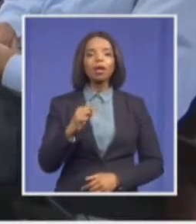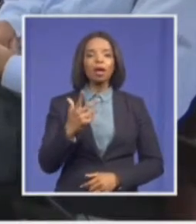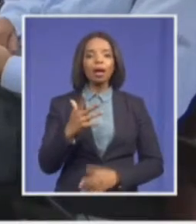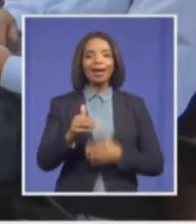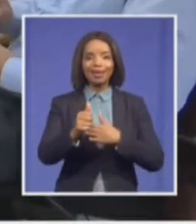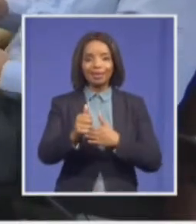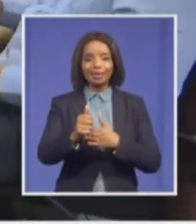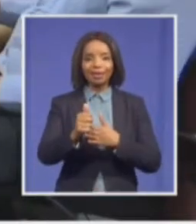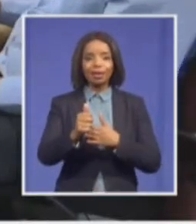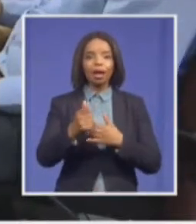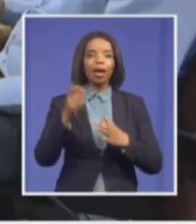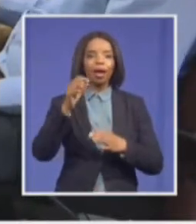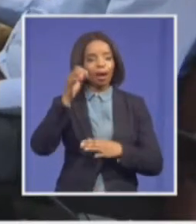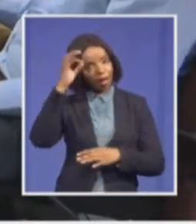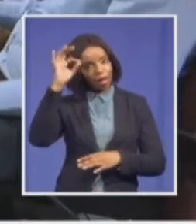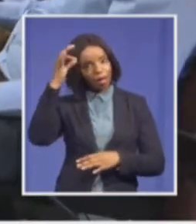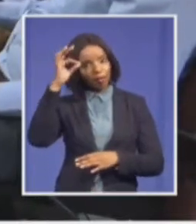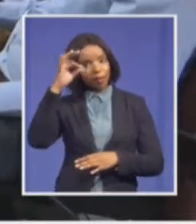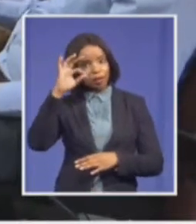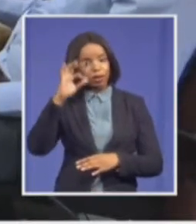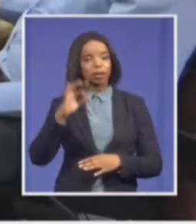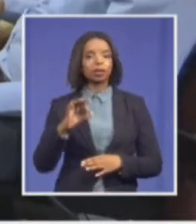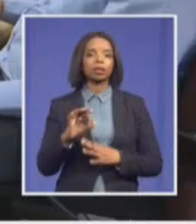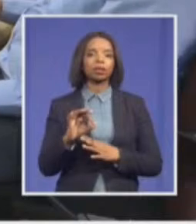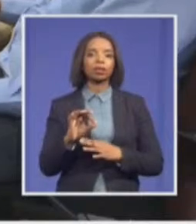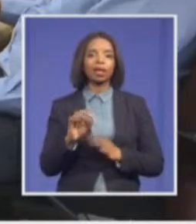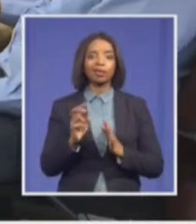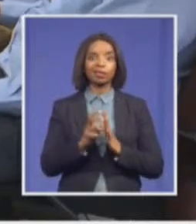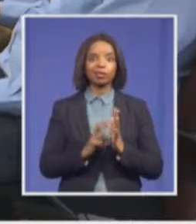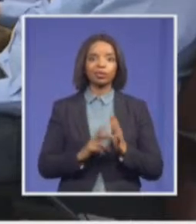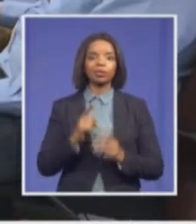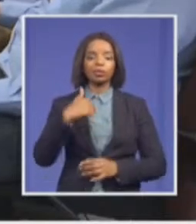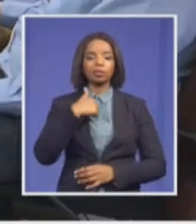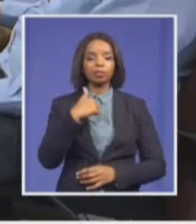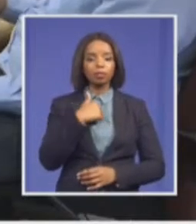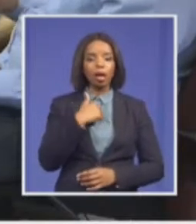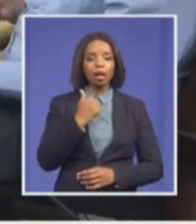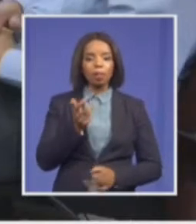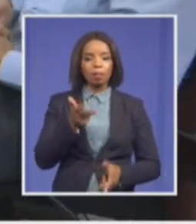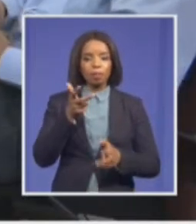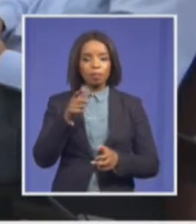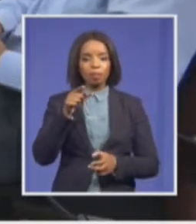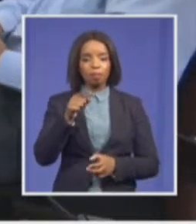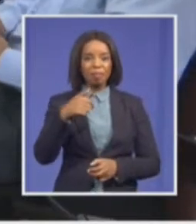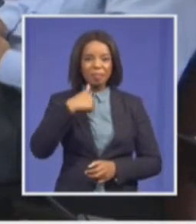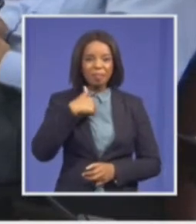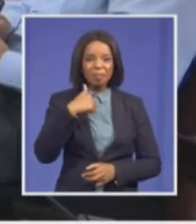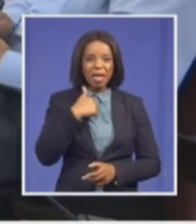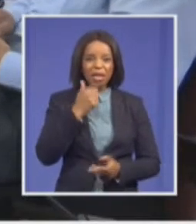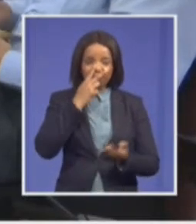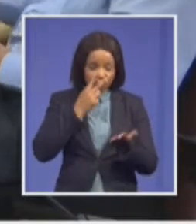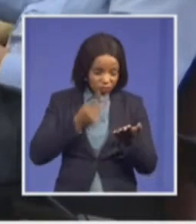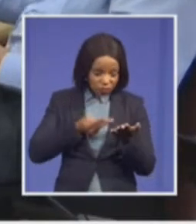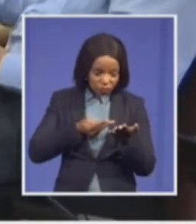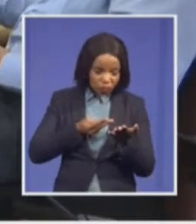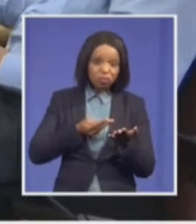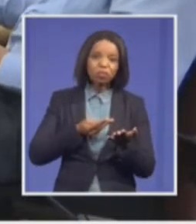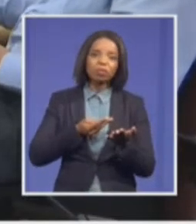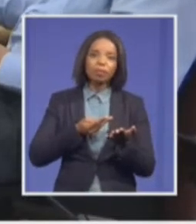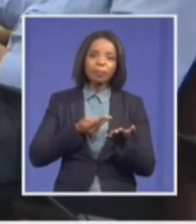And I have read through the employer's bundle, and it seems to me that you pertinently deal with the matter in paragraph